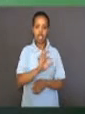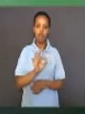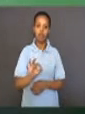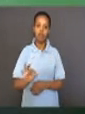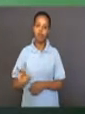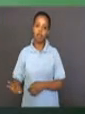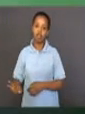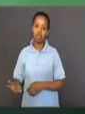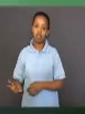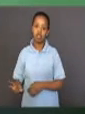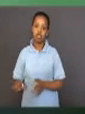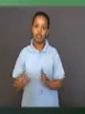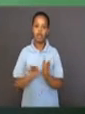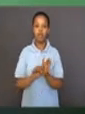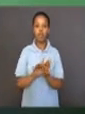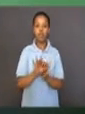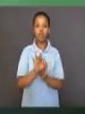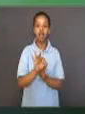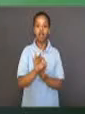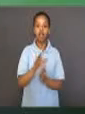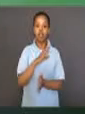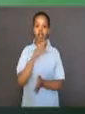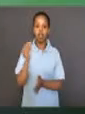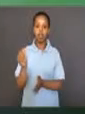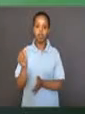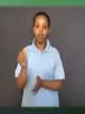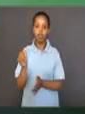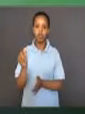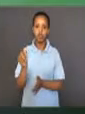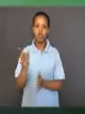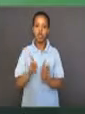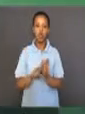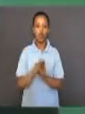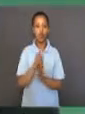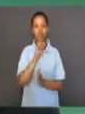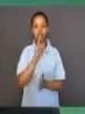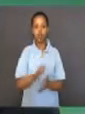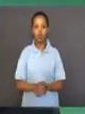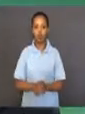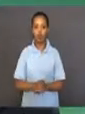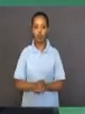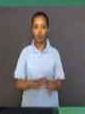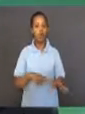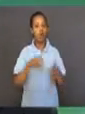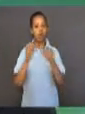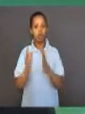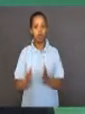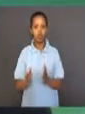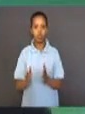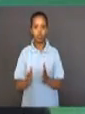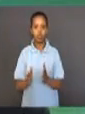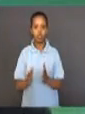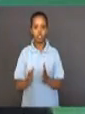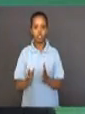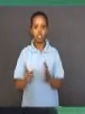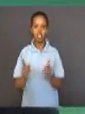plants, fungi, and protists. Students, for